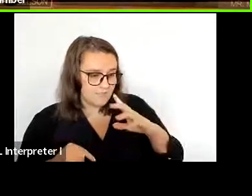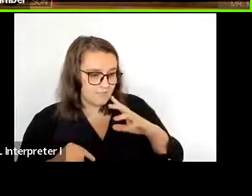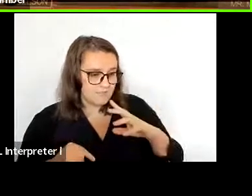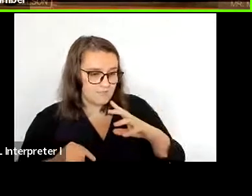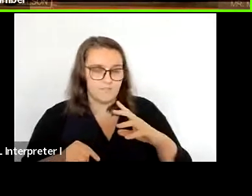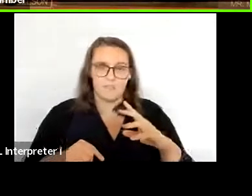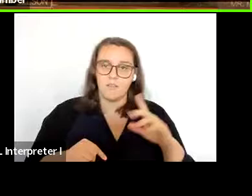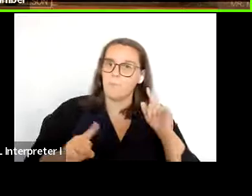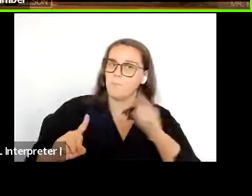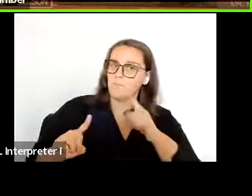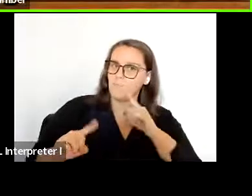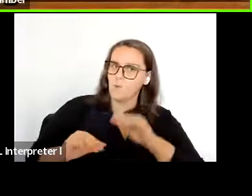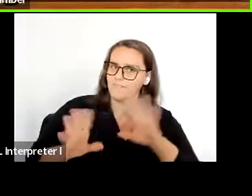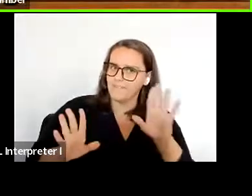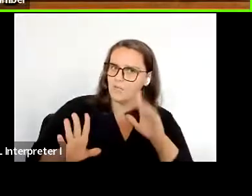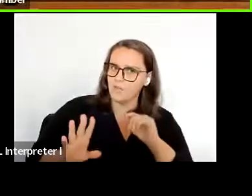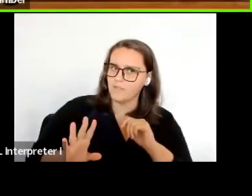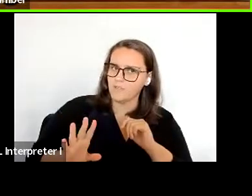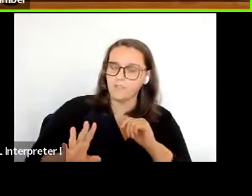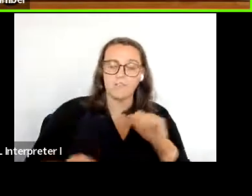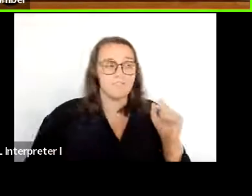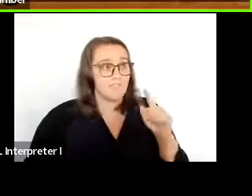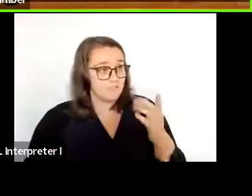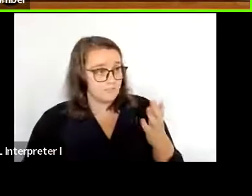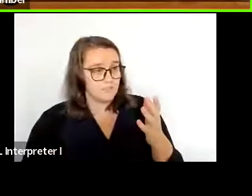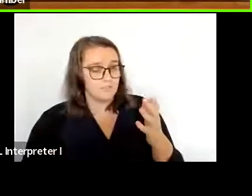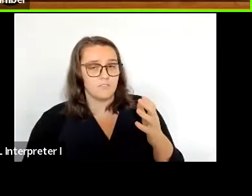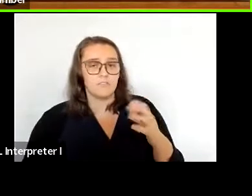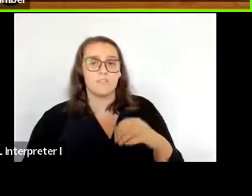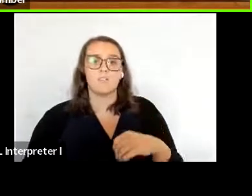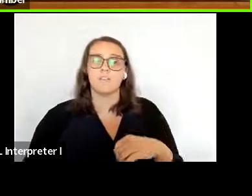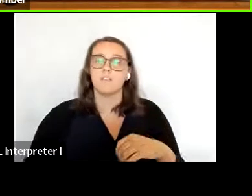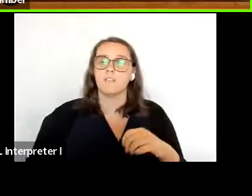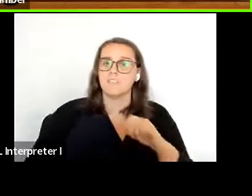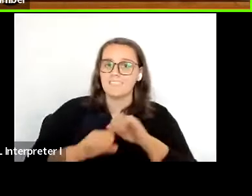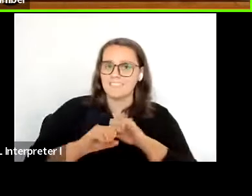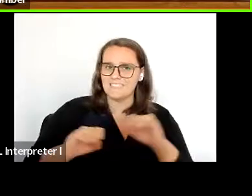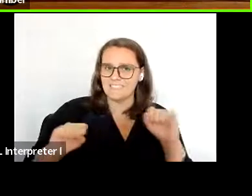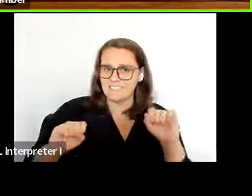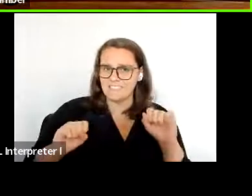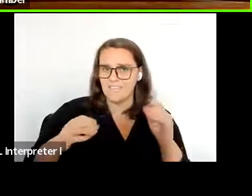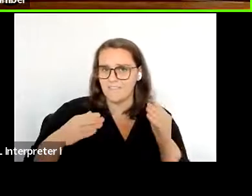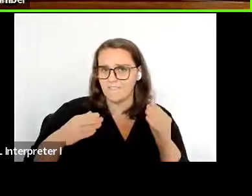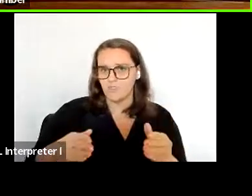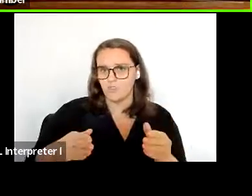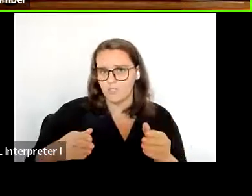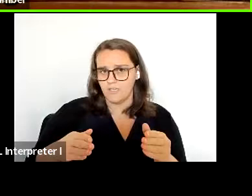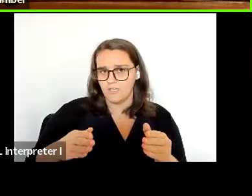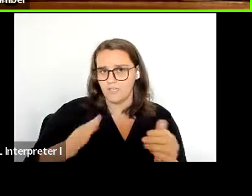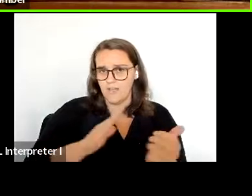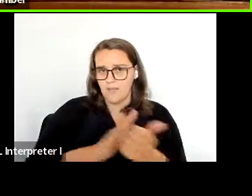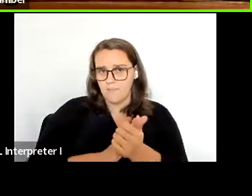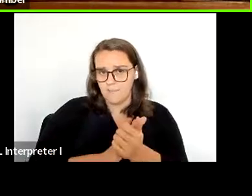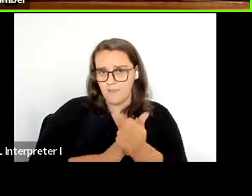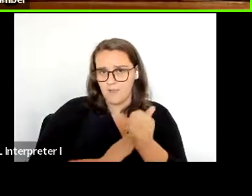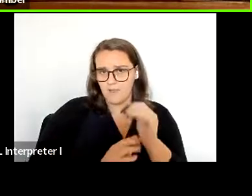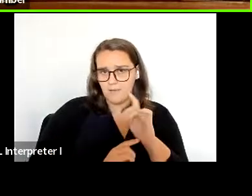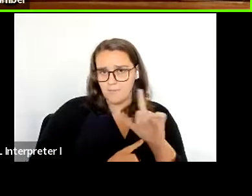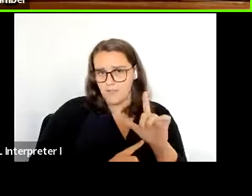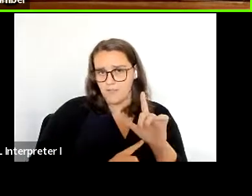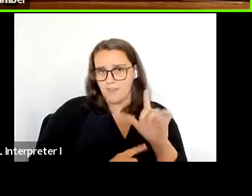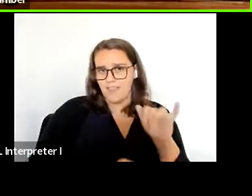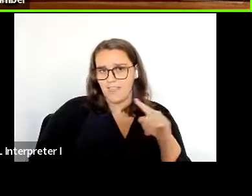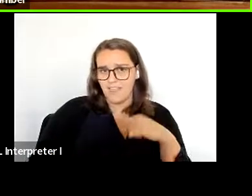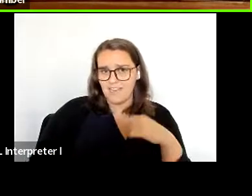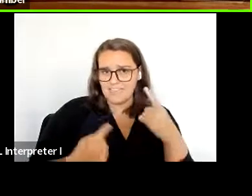Chairman. Yes, Mr. White. The Safe Streets amendment bill from Che, was that on non-consent or consent